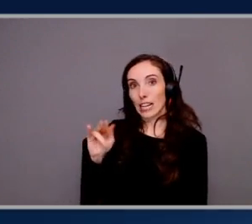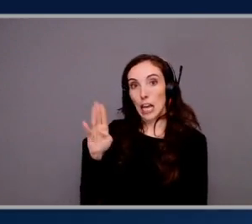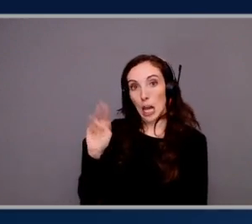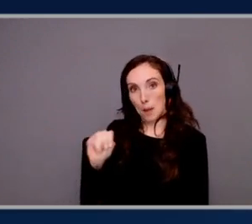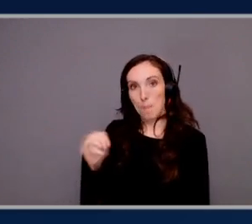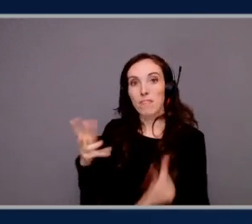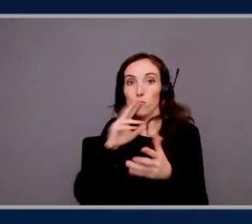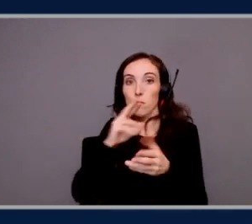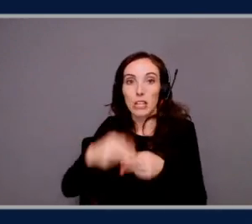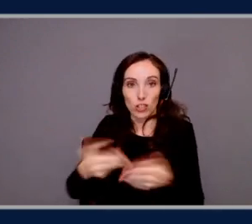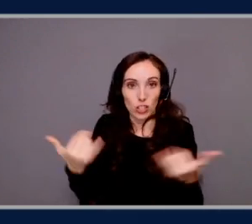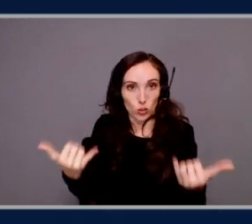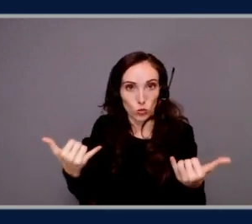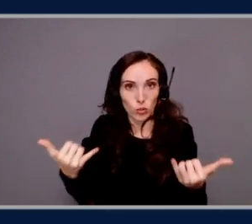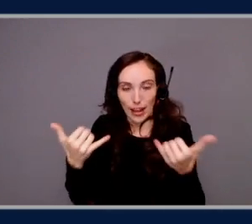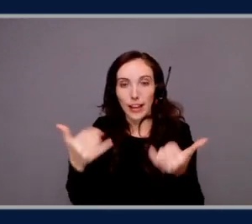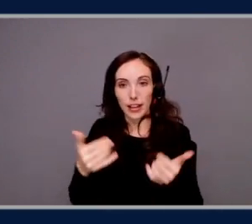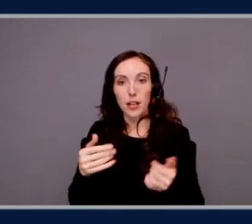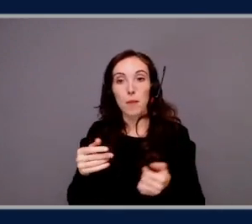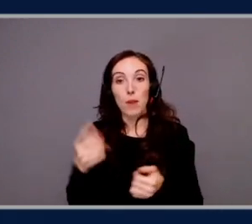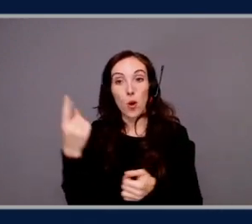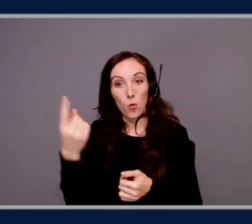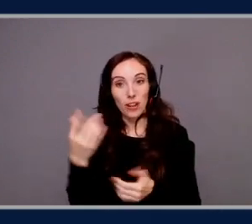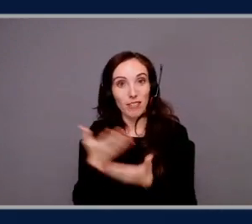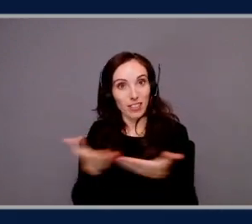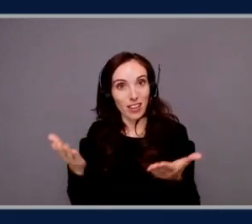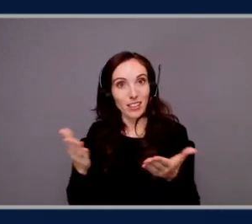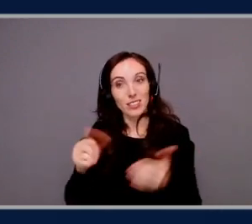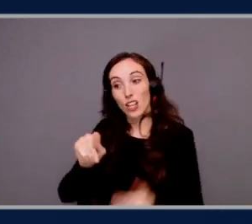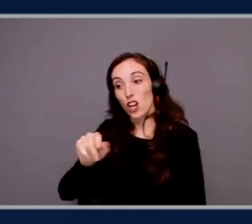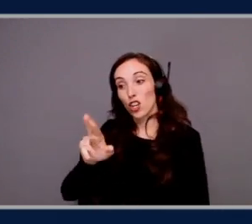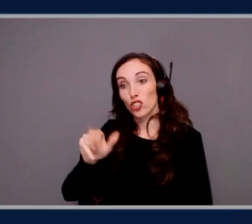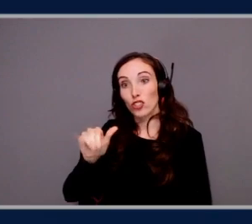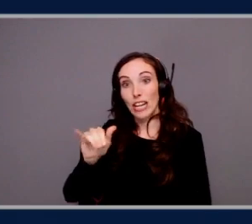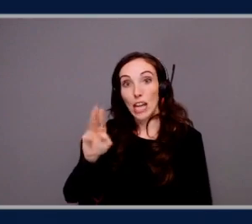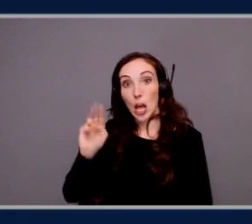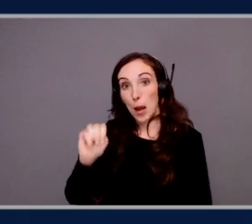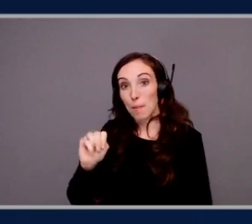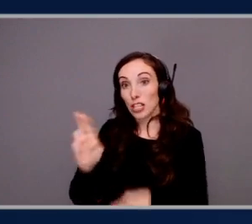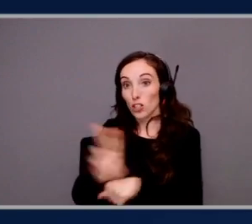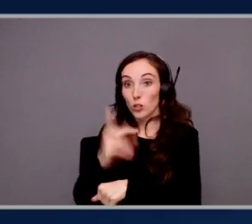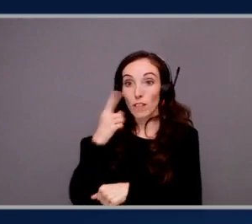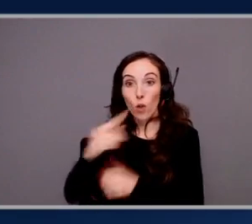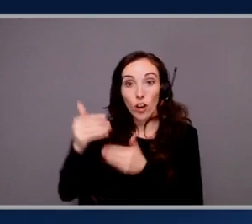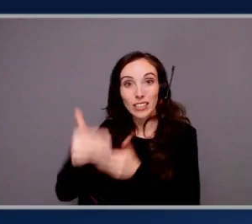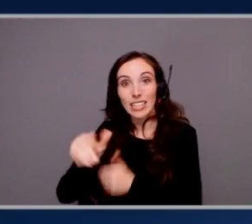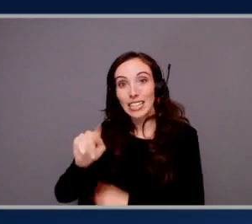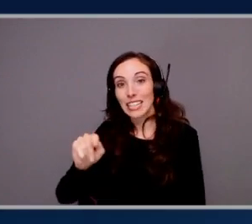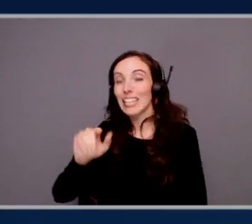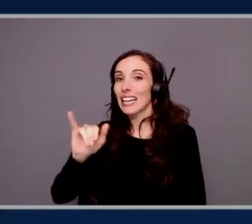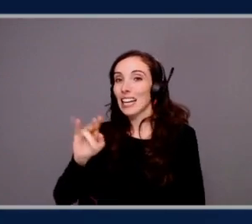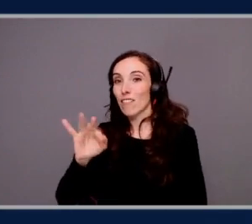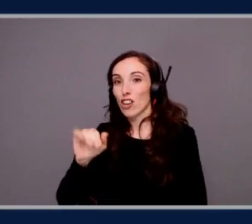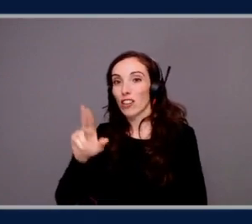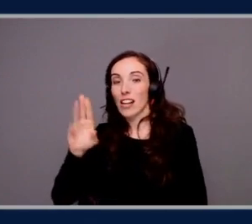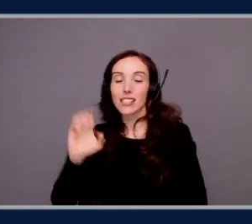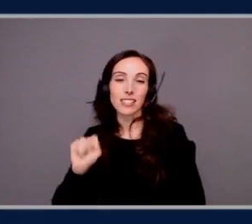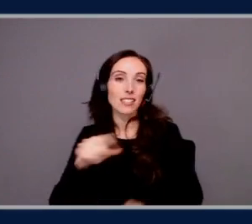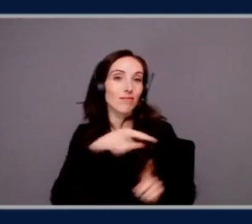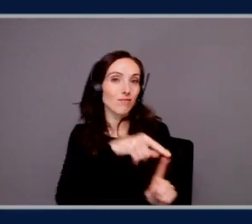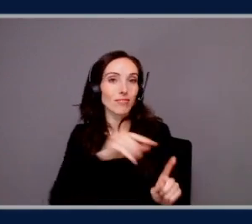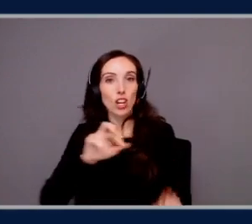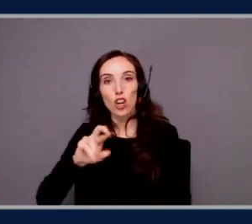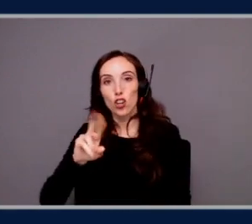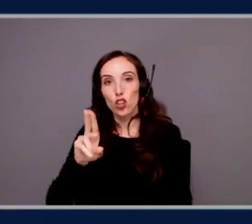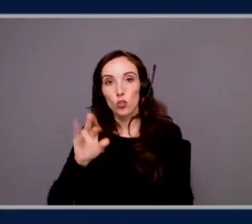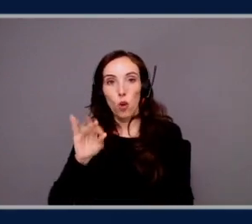mentioned. And the one of the mentions was Trainium. It's also used for inference. It may not be a good name. Rufus is exactly that